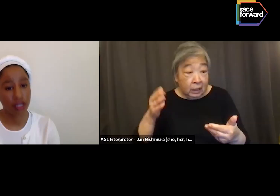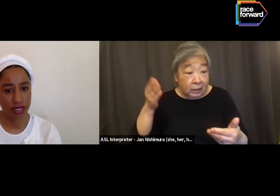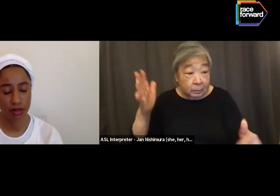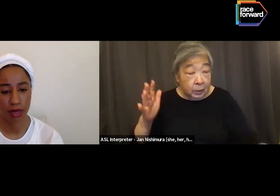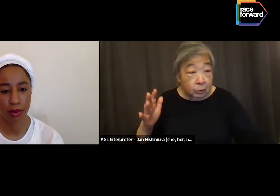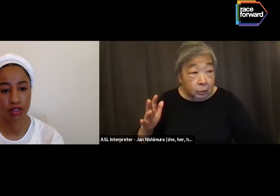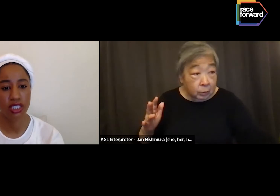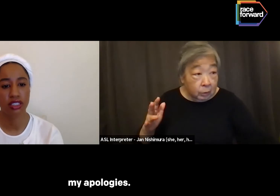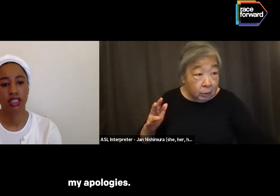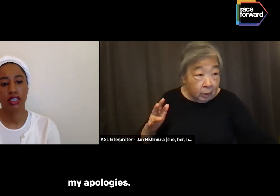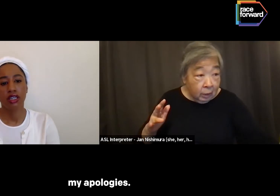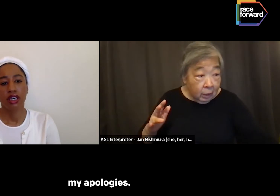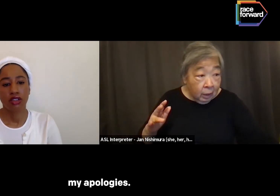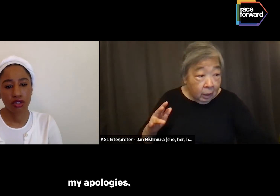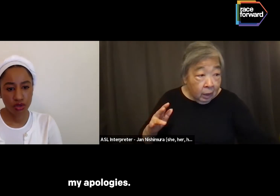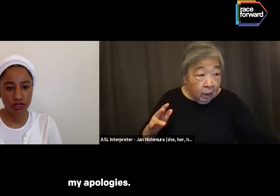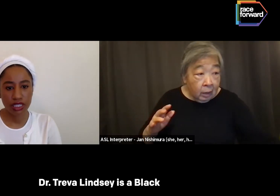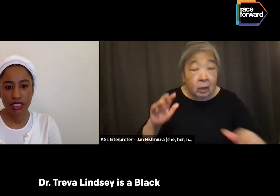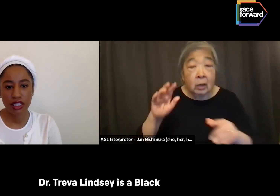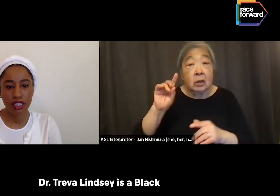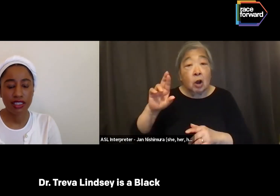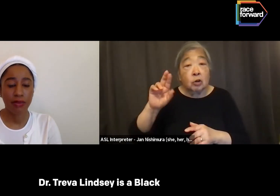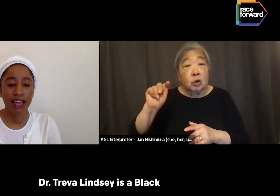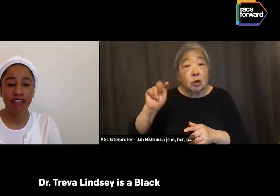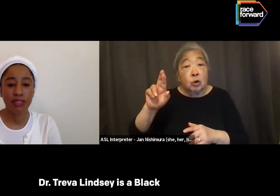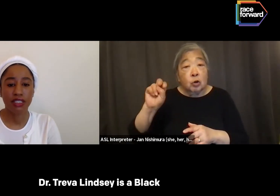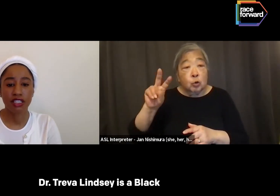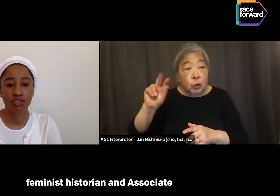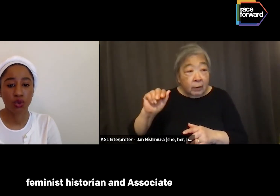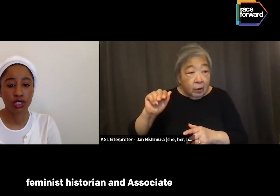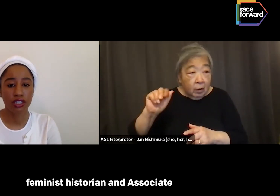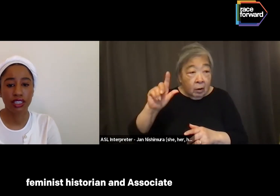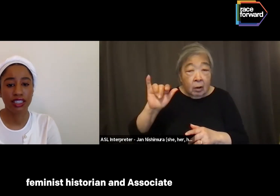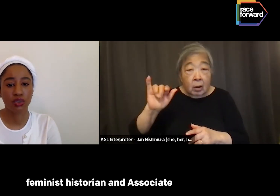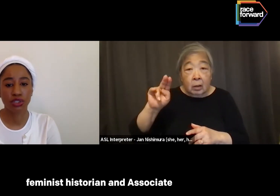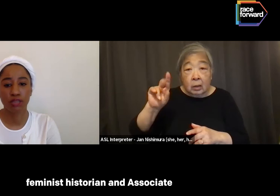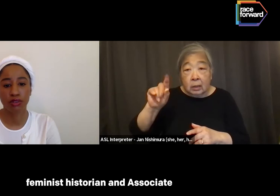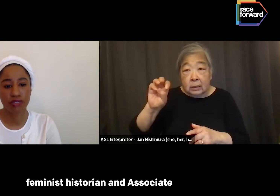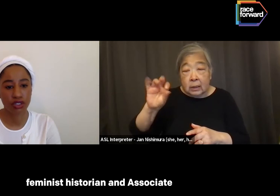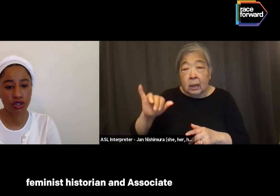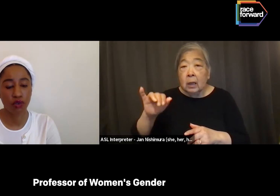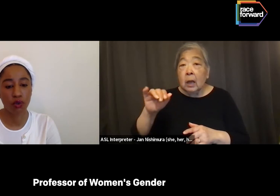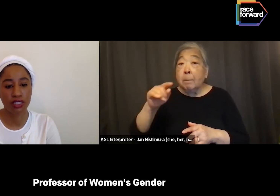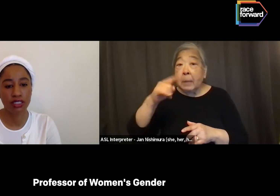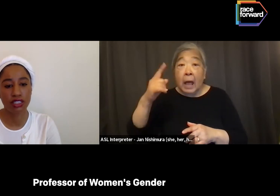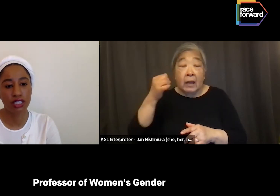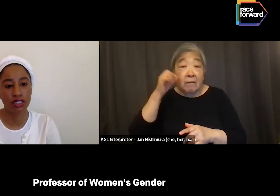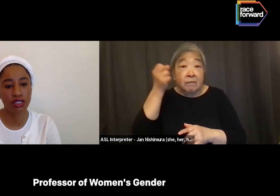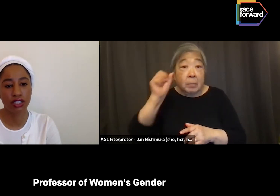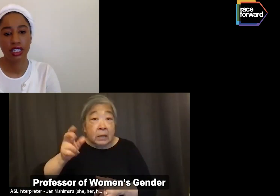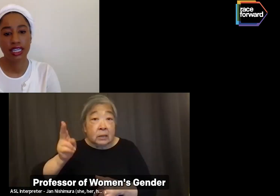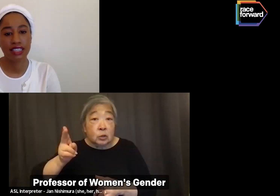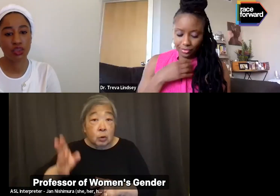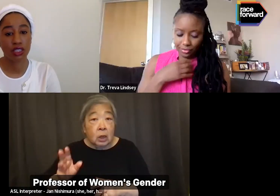Treva Lindsay, my apologies. Dr. Treva Lindsay is a Black feminist historian and associate professor of women's,